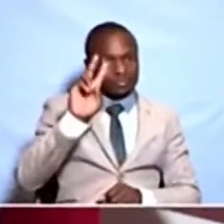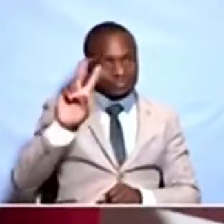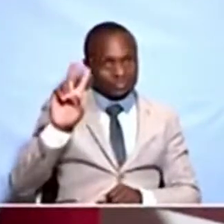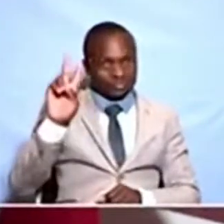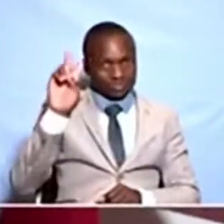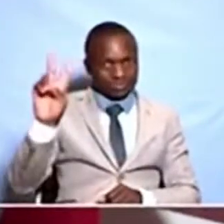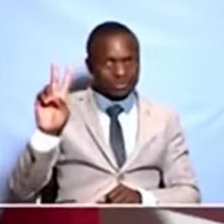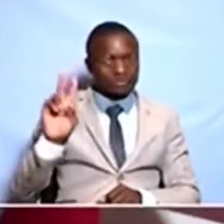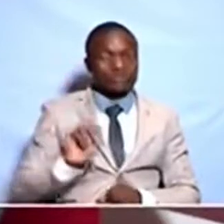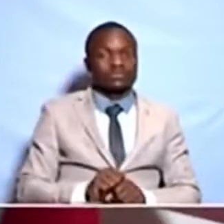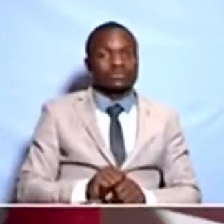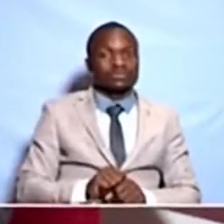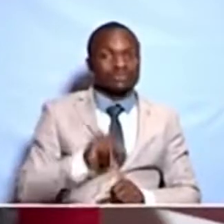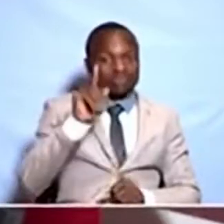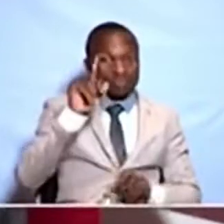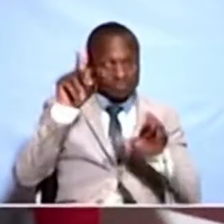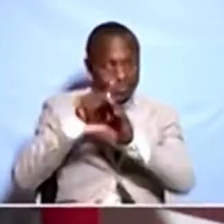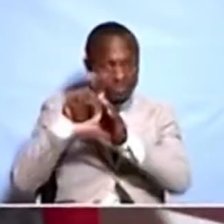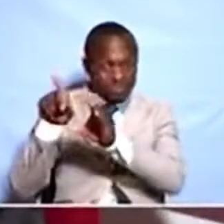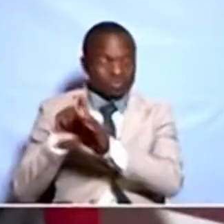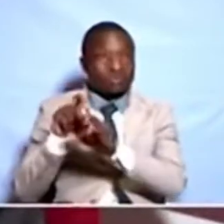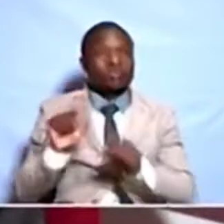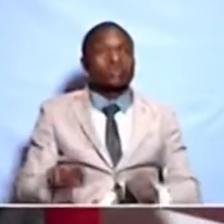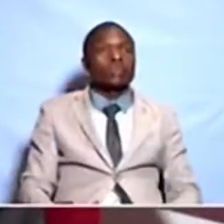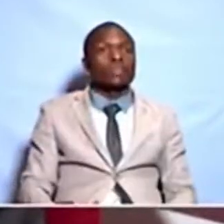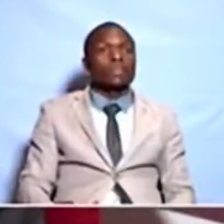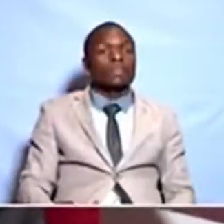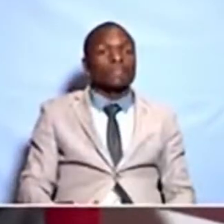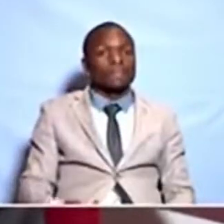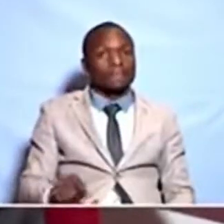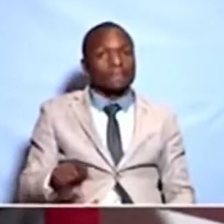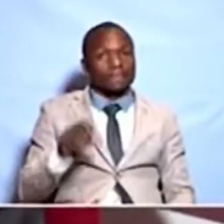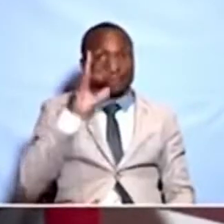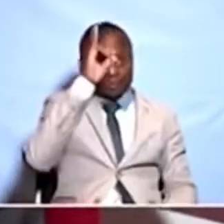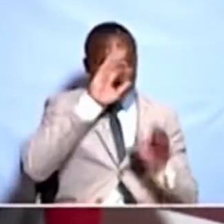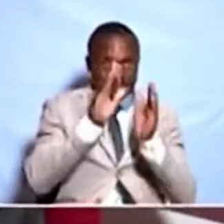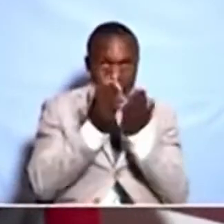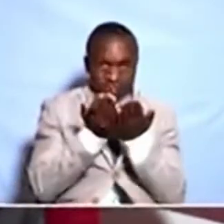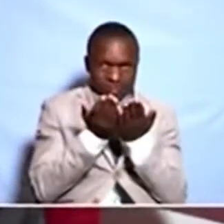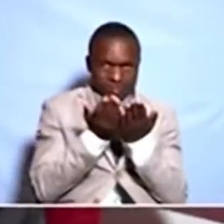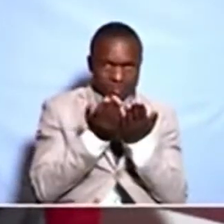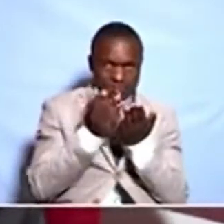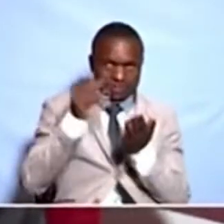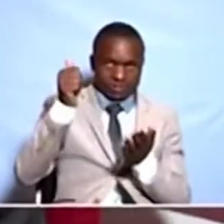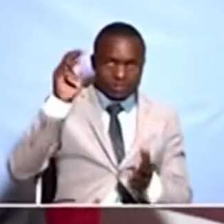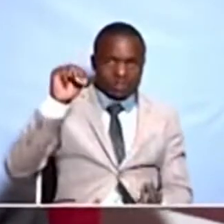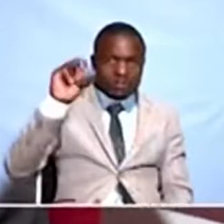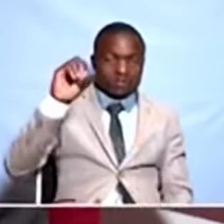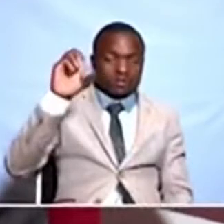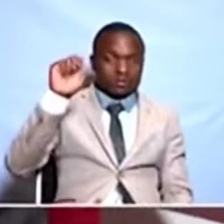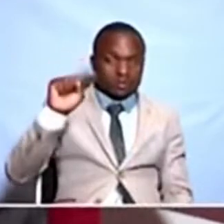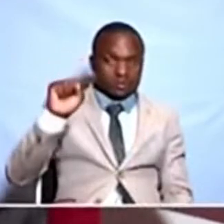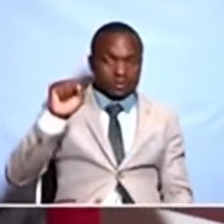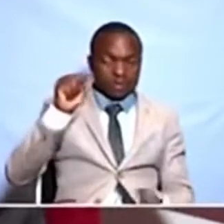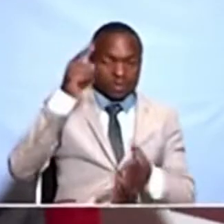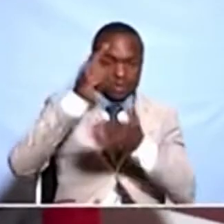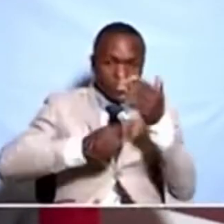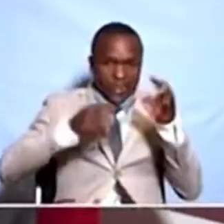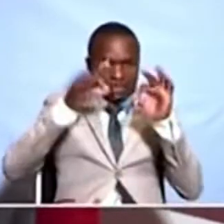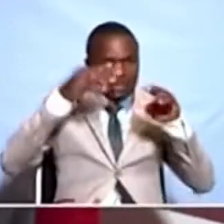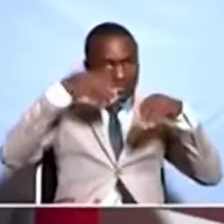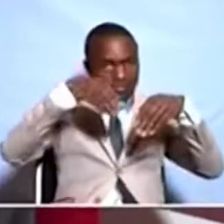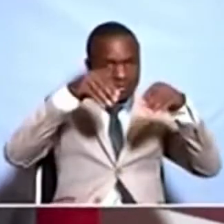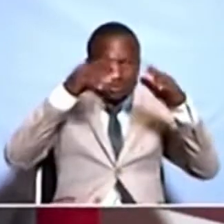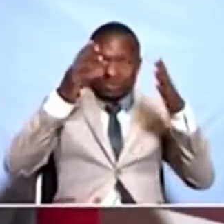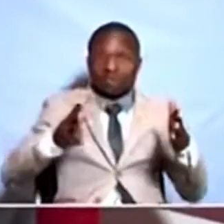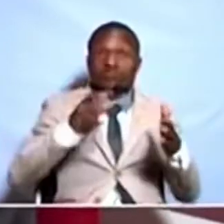0772-832-122 for you to participate. On our Facebook page, Amos Chipasha writes, and what if the seller is not